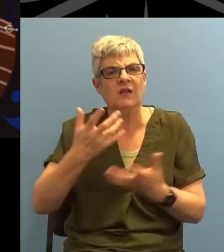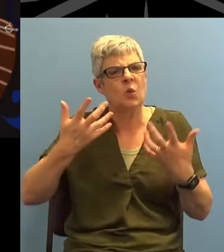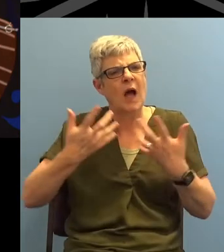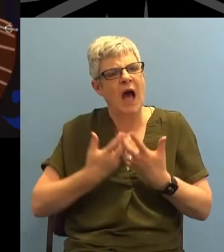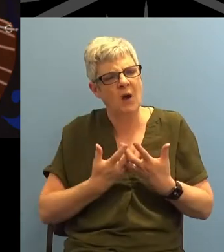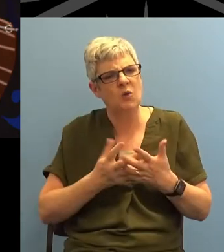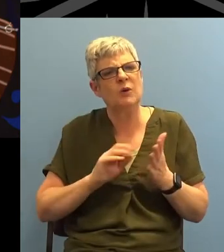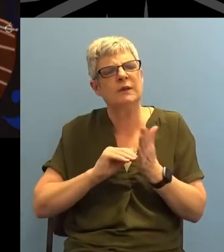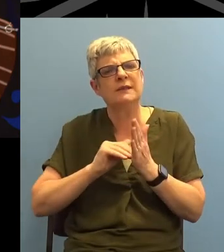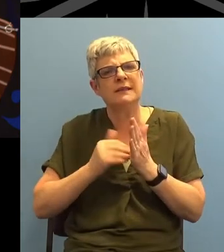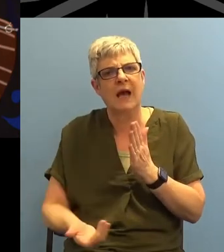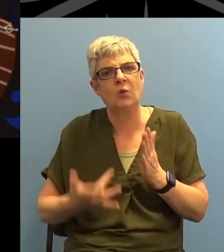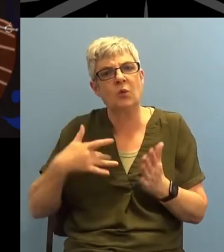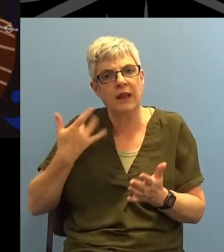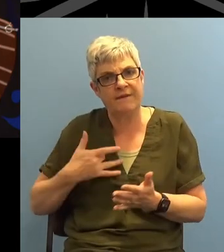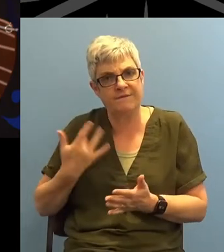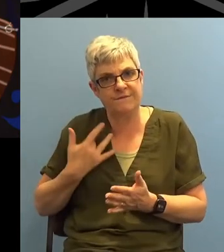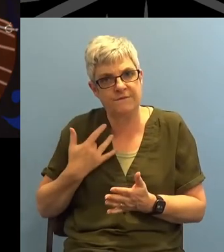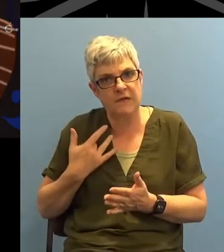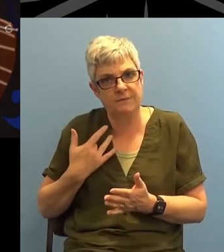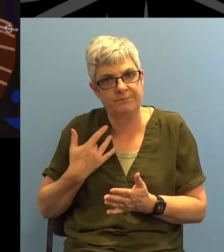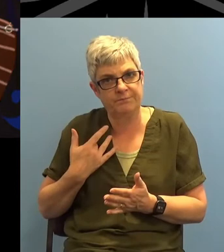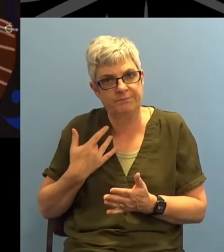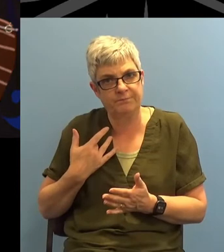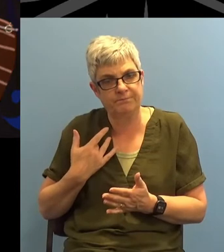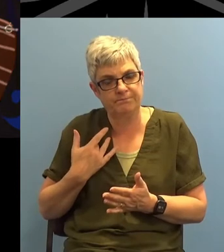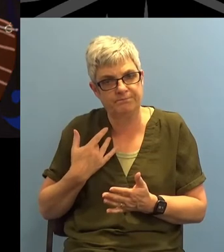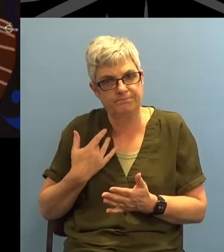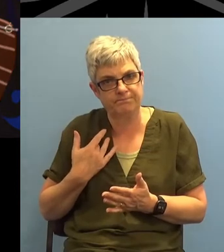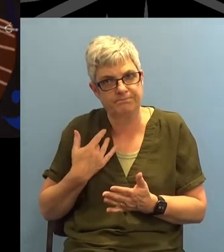now live?